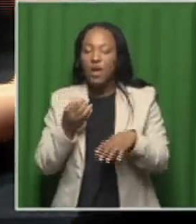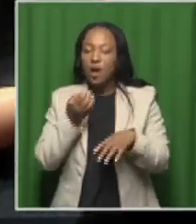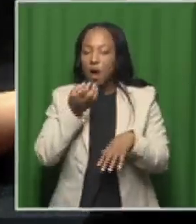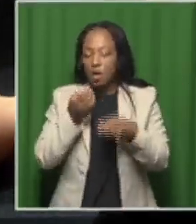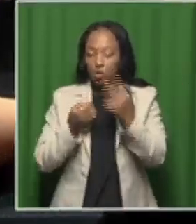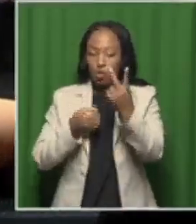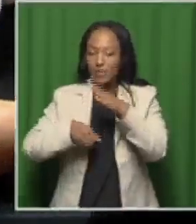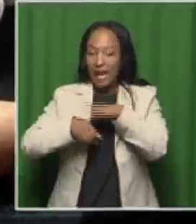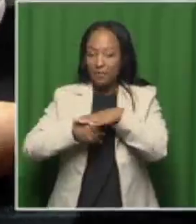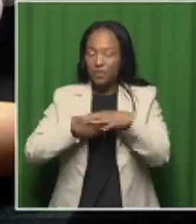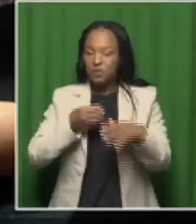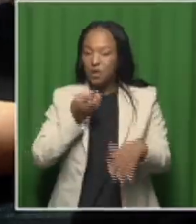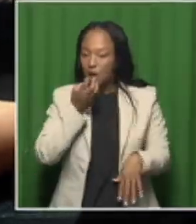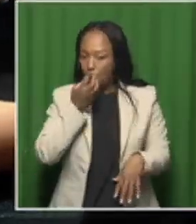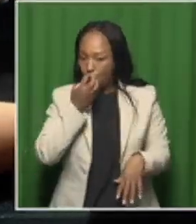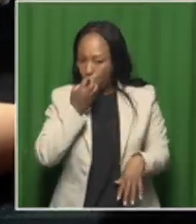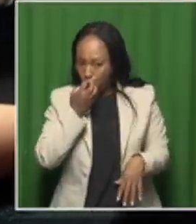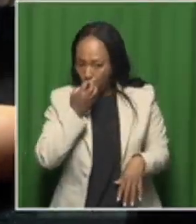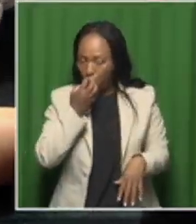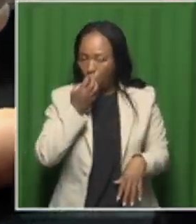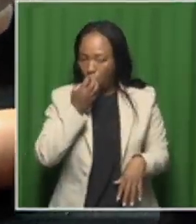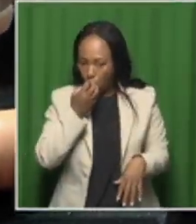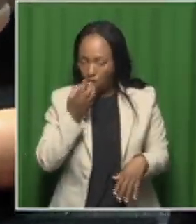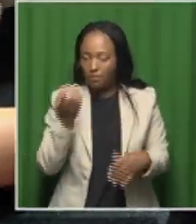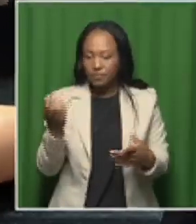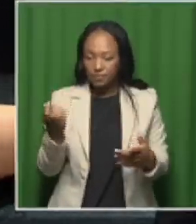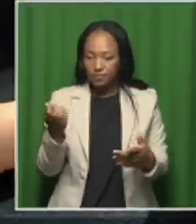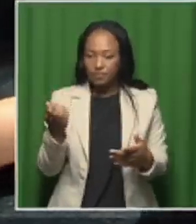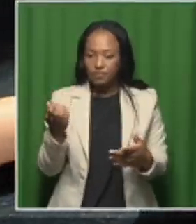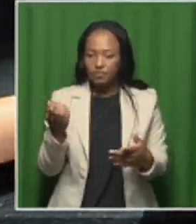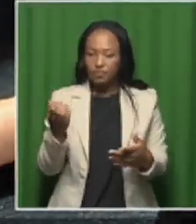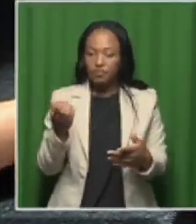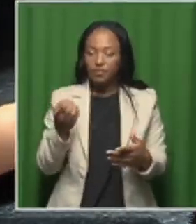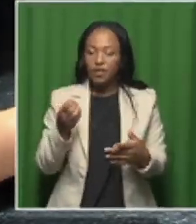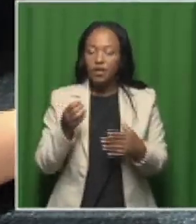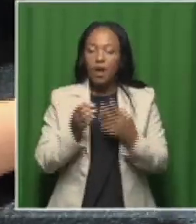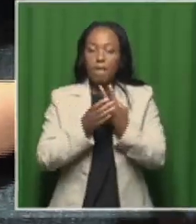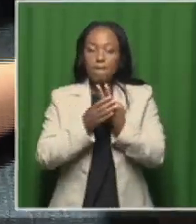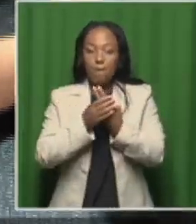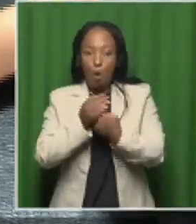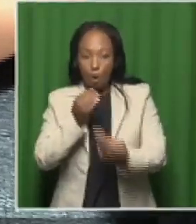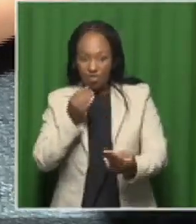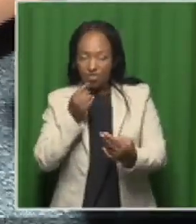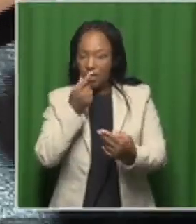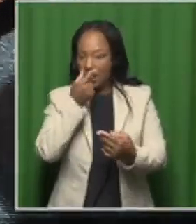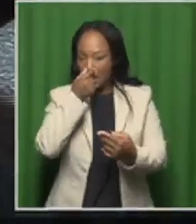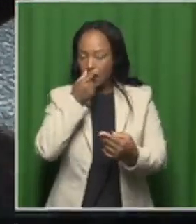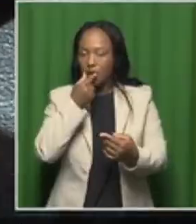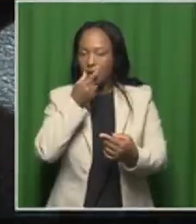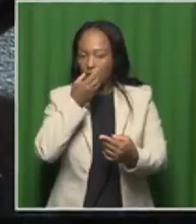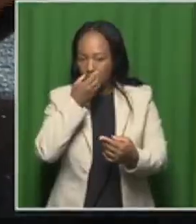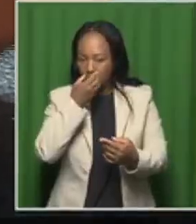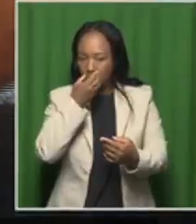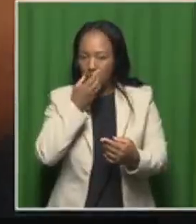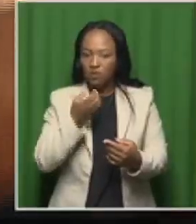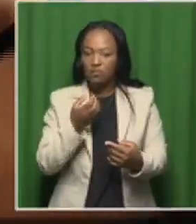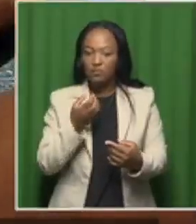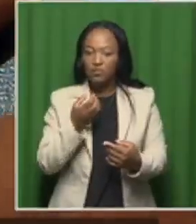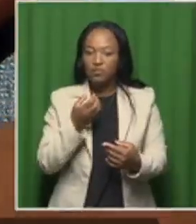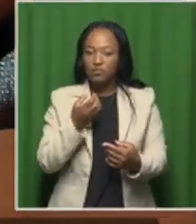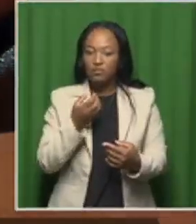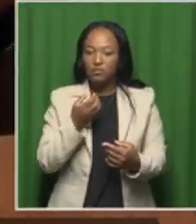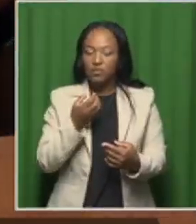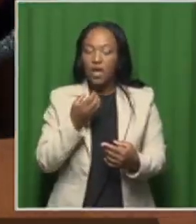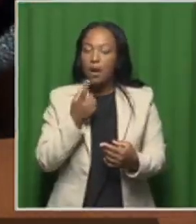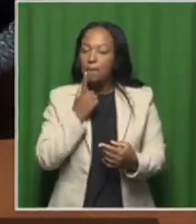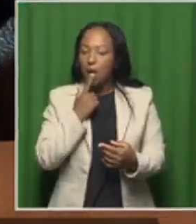in the baby's mouth. When you're blowing, you need to cover both mouth and nose of the baby. The nostril. So you close? Yes. No, you're not closing the mouth. No, you're